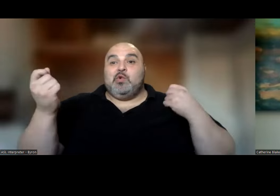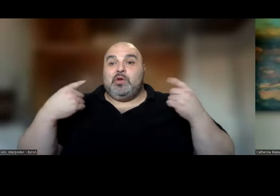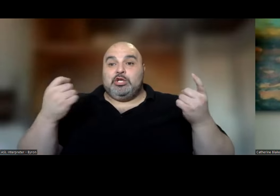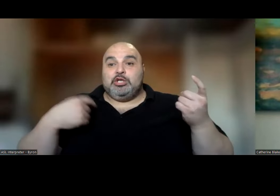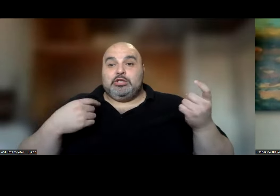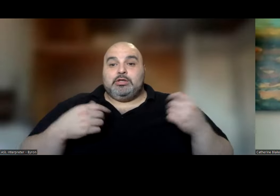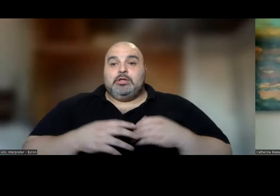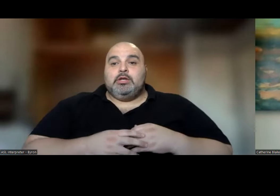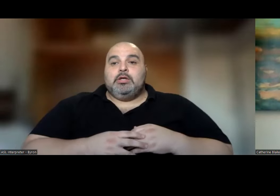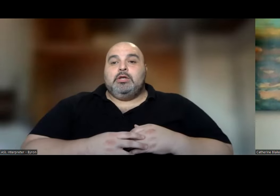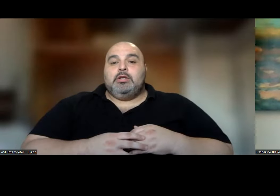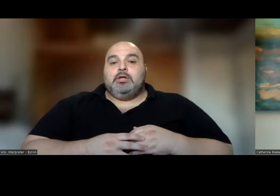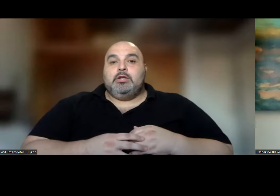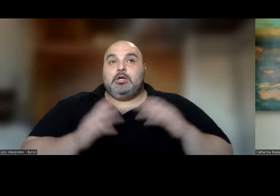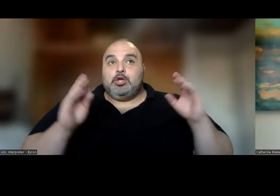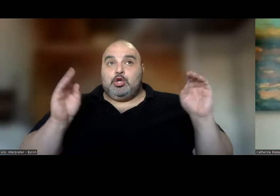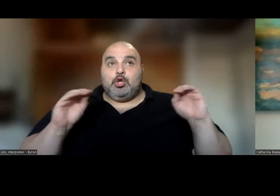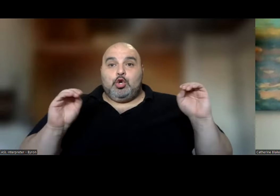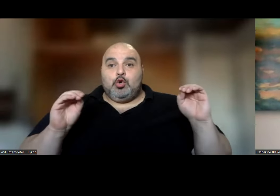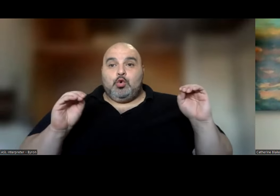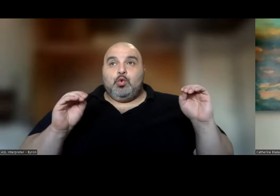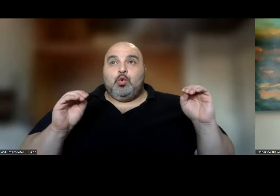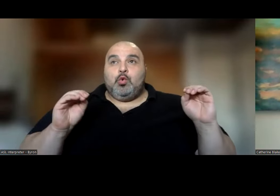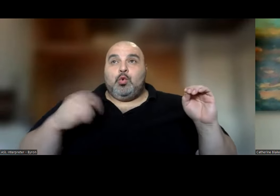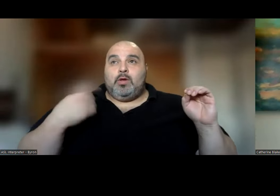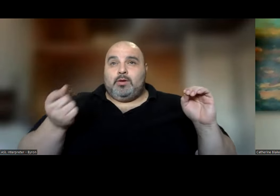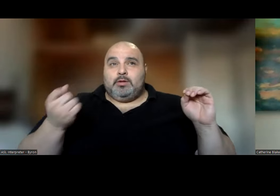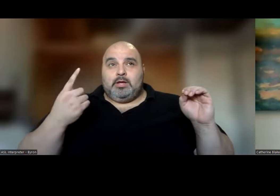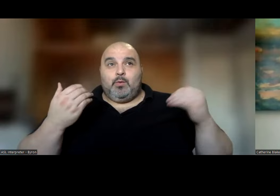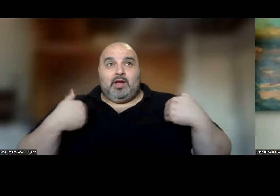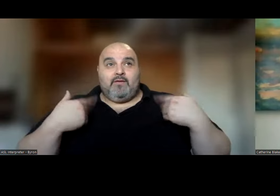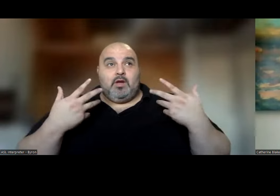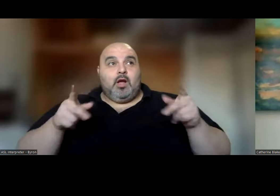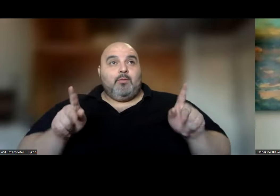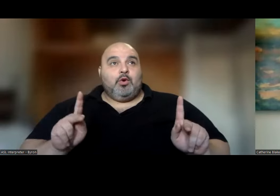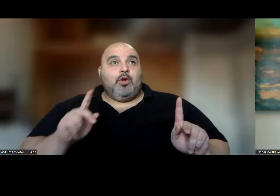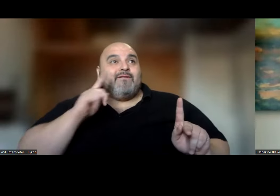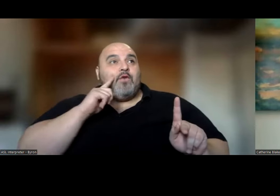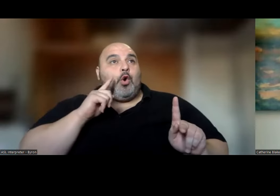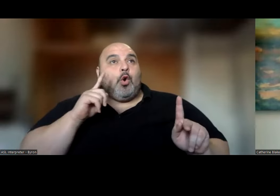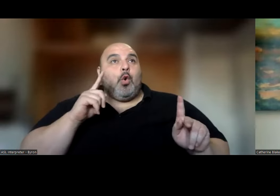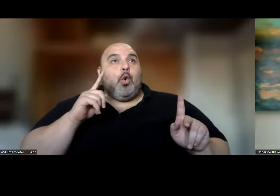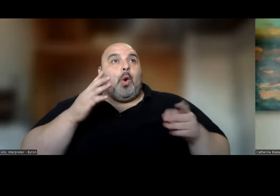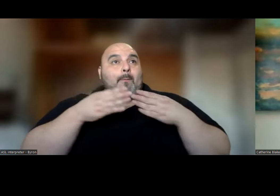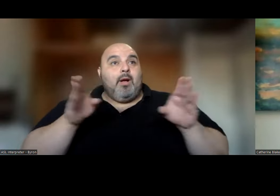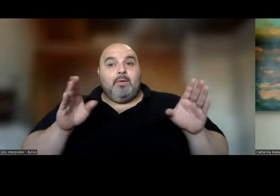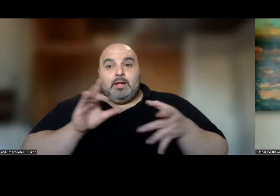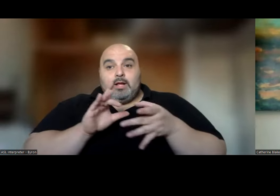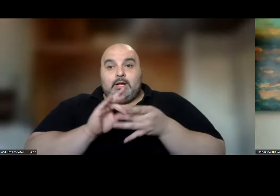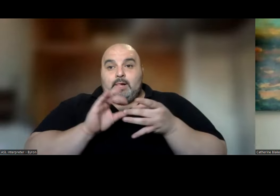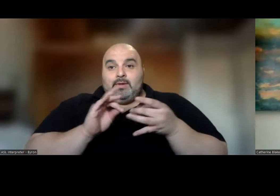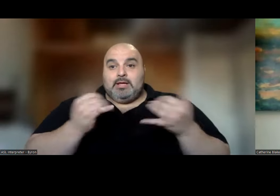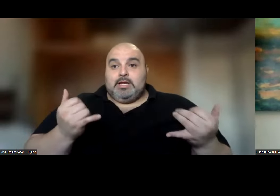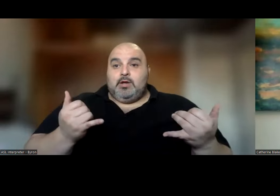So if there aren't any, my understanding is we were also going to have an opportunity for public comment is that